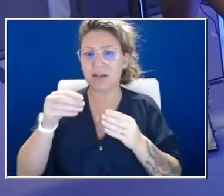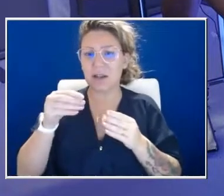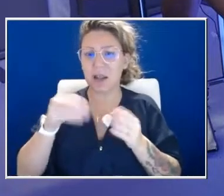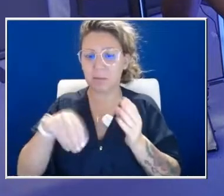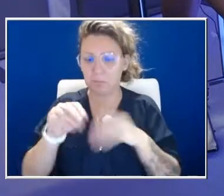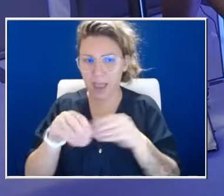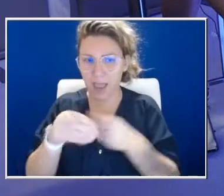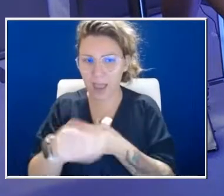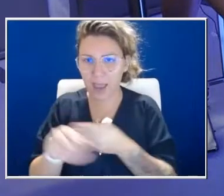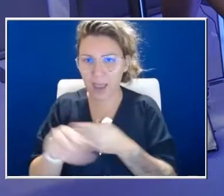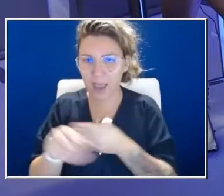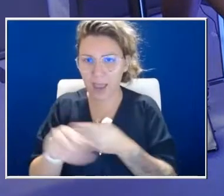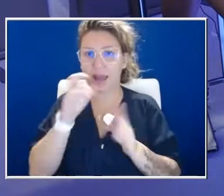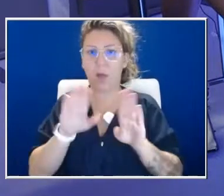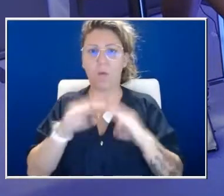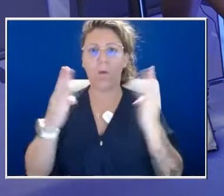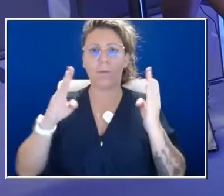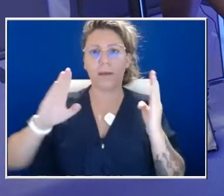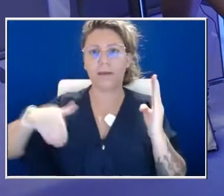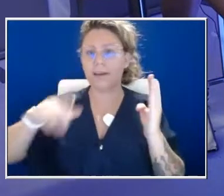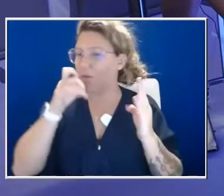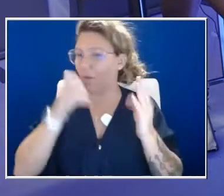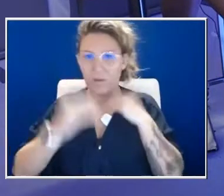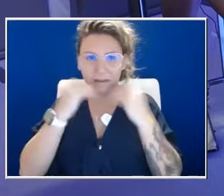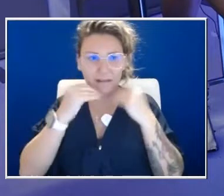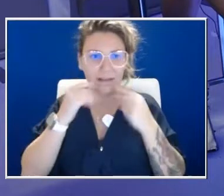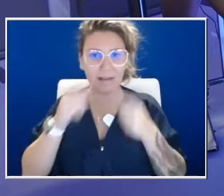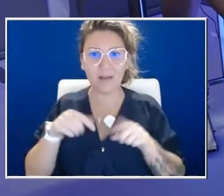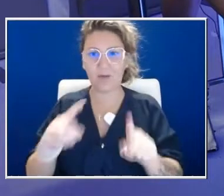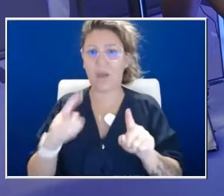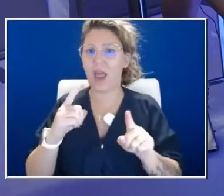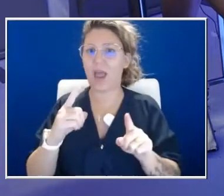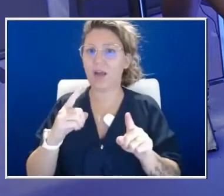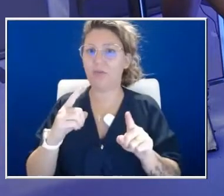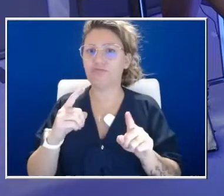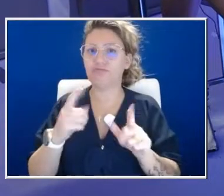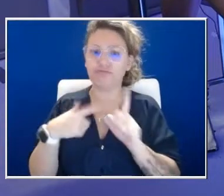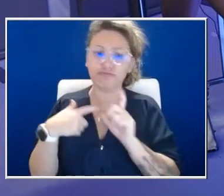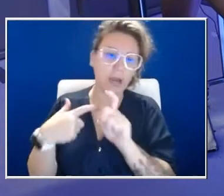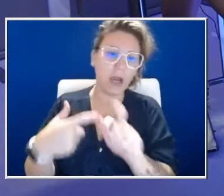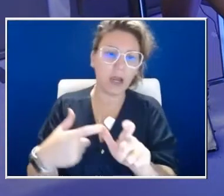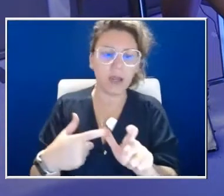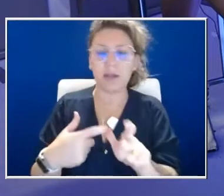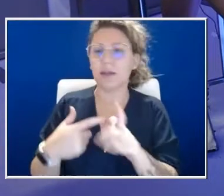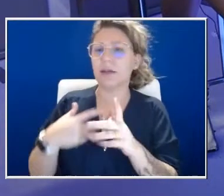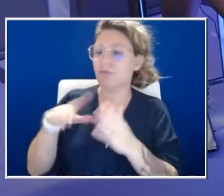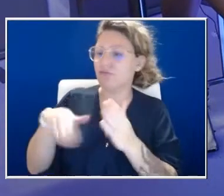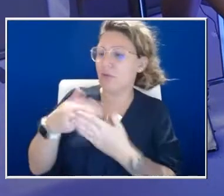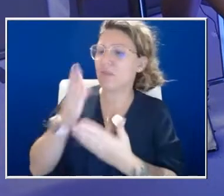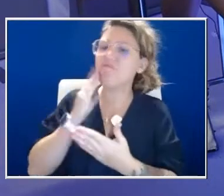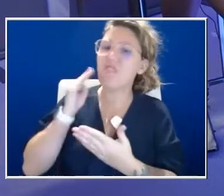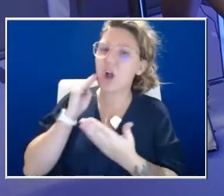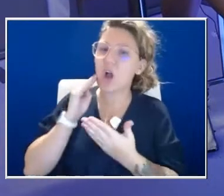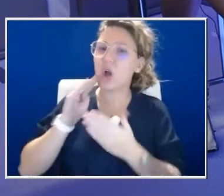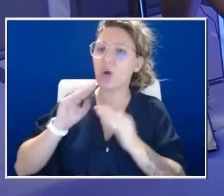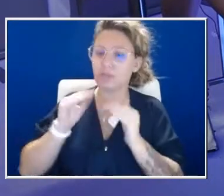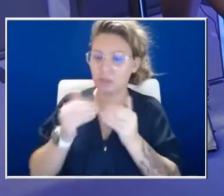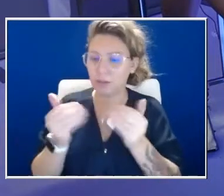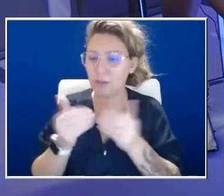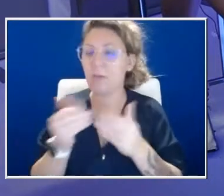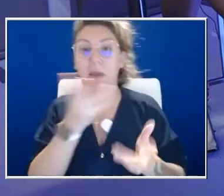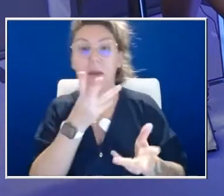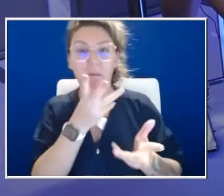that haven't been opened. Don't eat it while you're running from neighborhood to neighborhood. Come home, let mom sift through it, take all her favorite candies that she likes, of